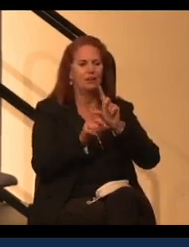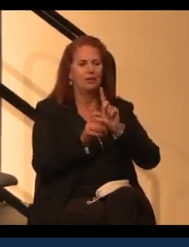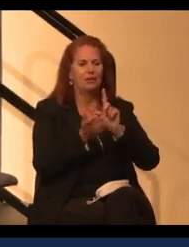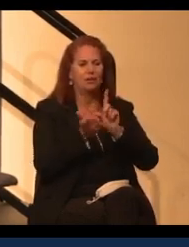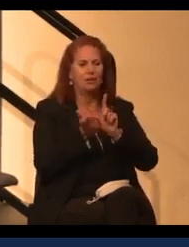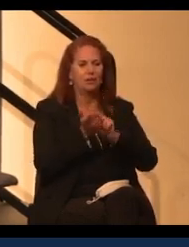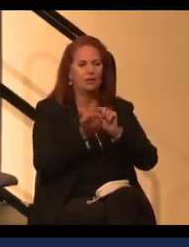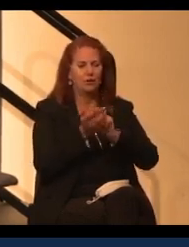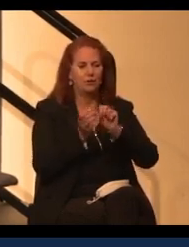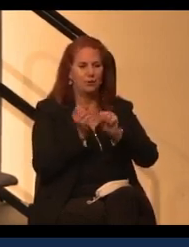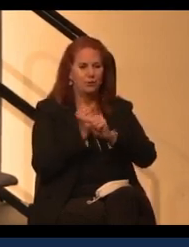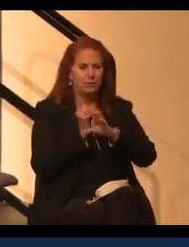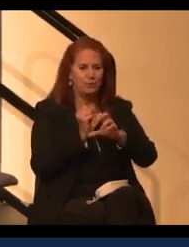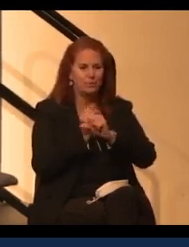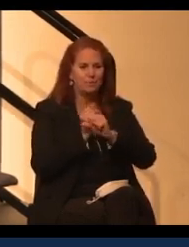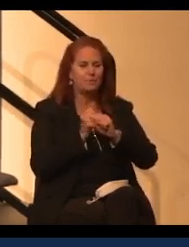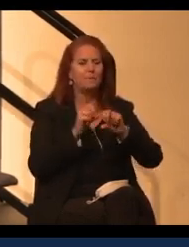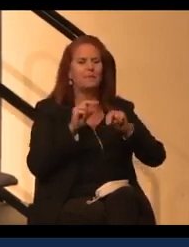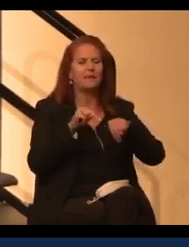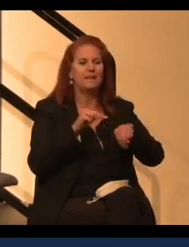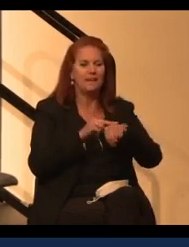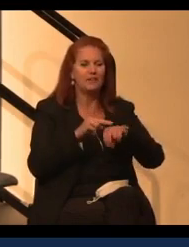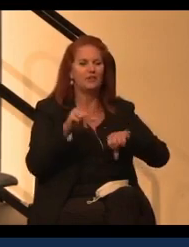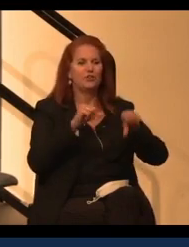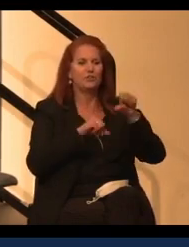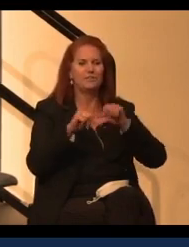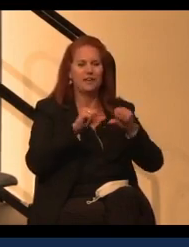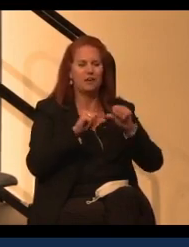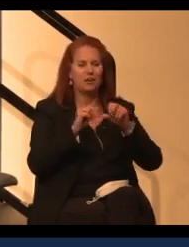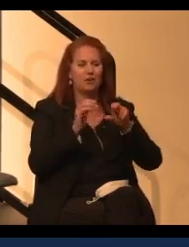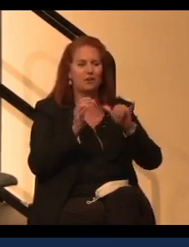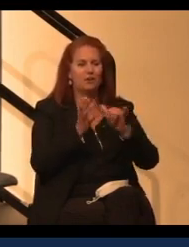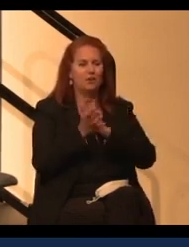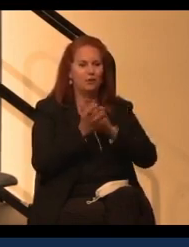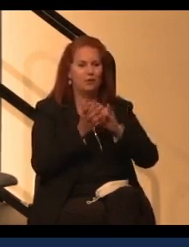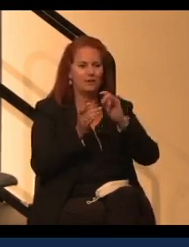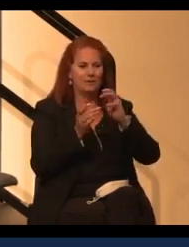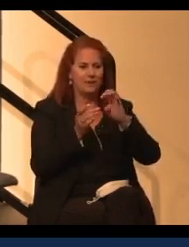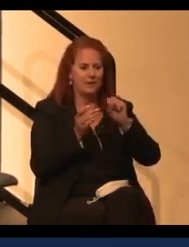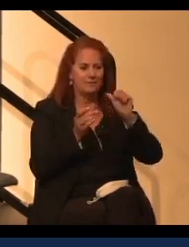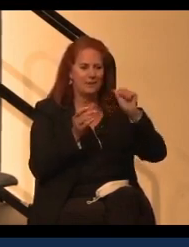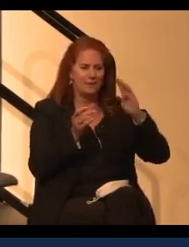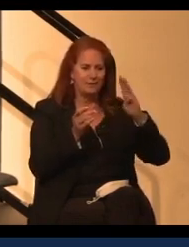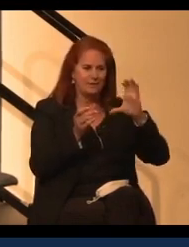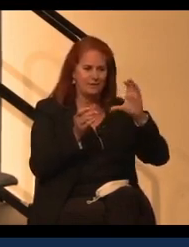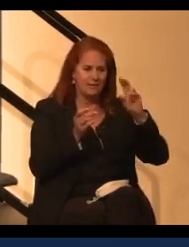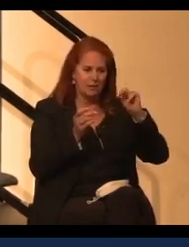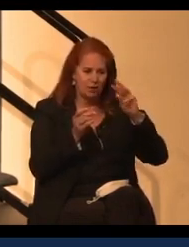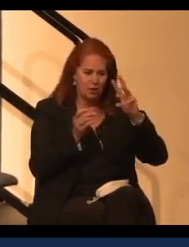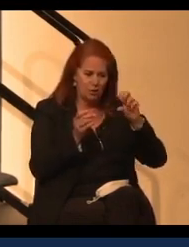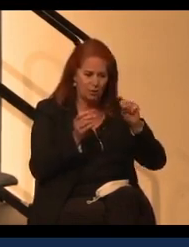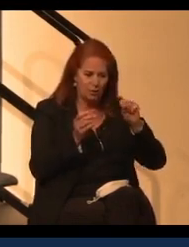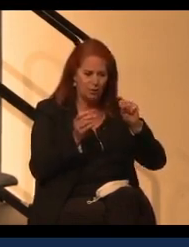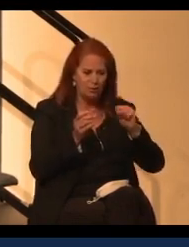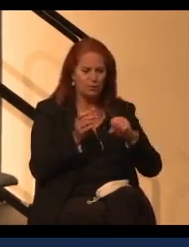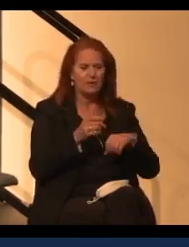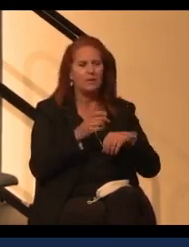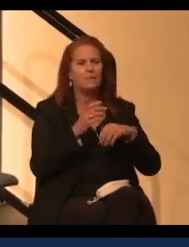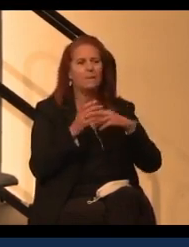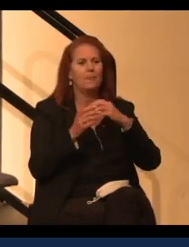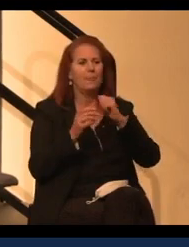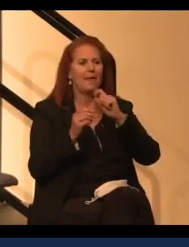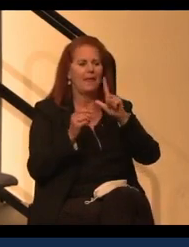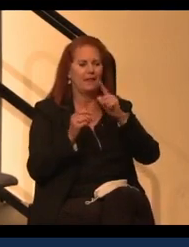NPR, Nature, Science, the New York Times, ABC News, Al Jazeera,